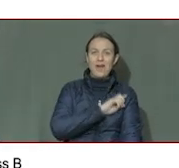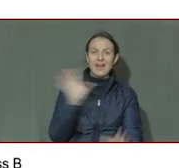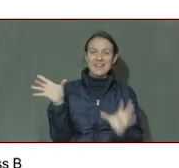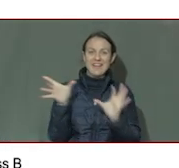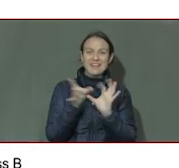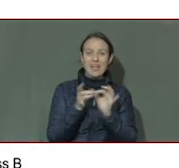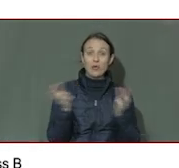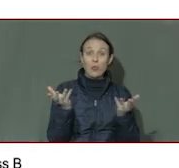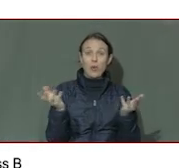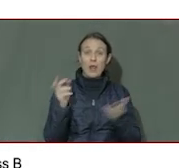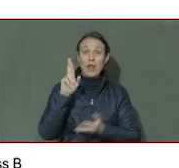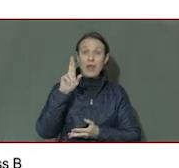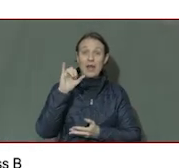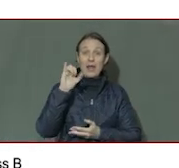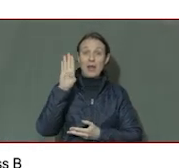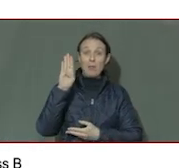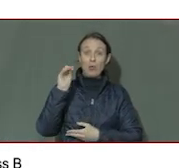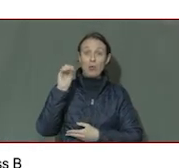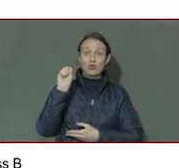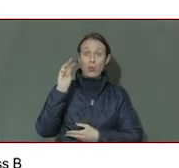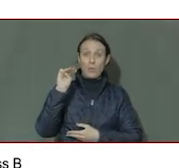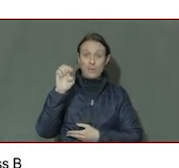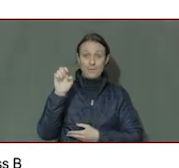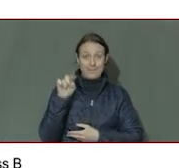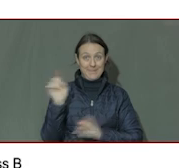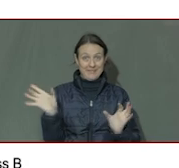ribosome. This is what?